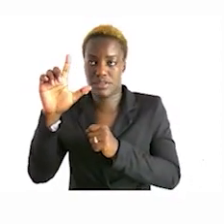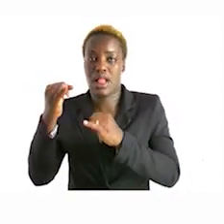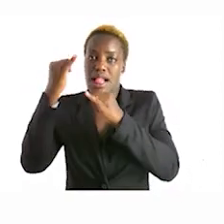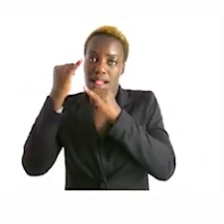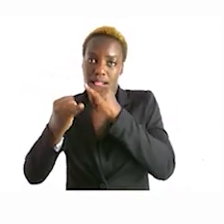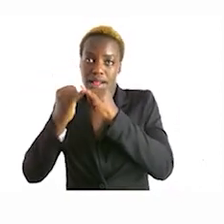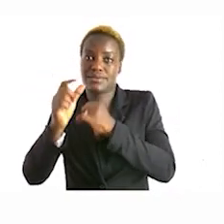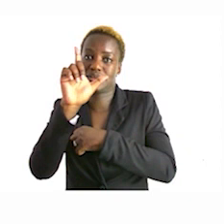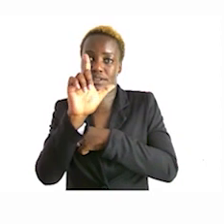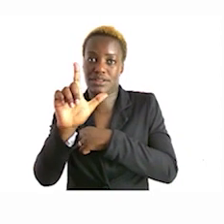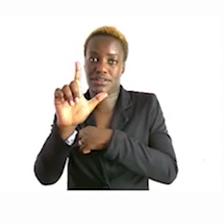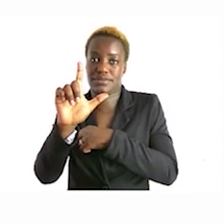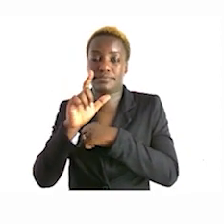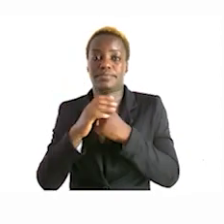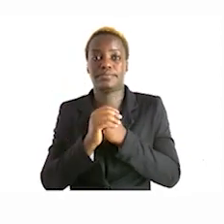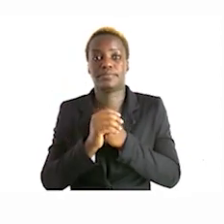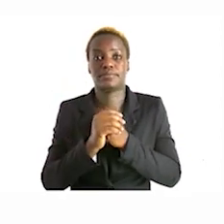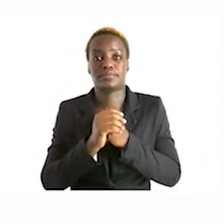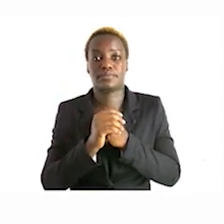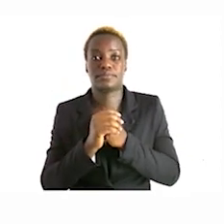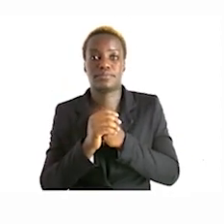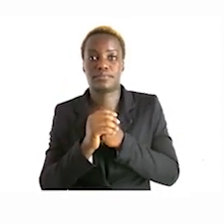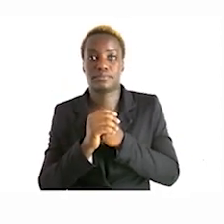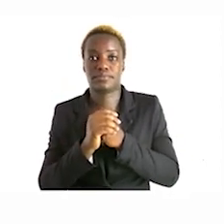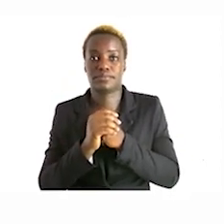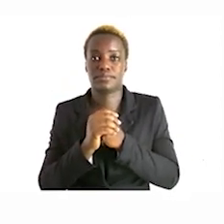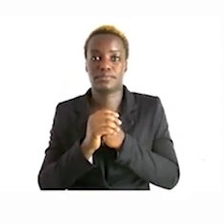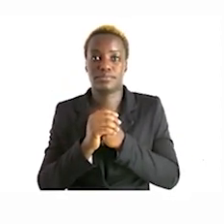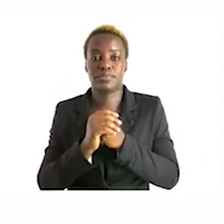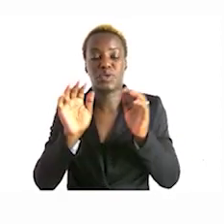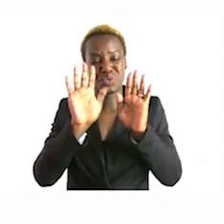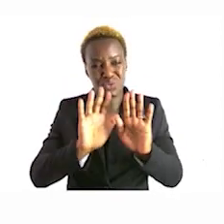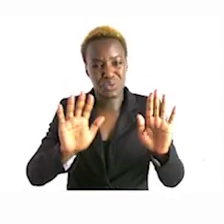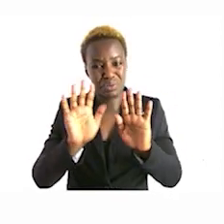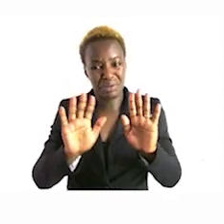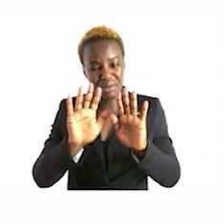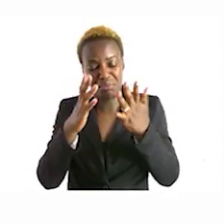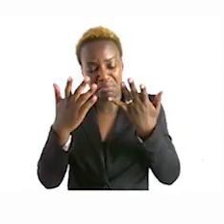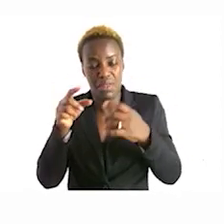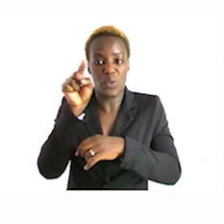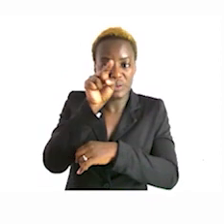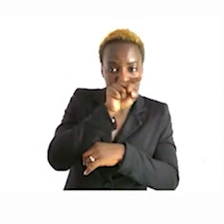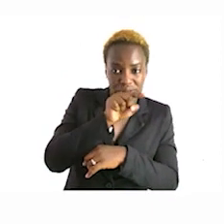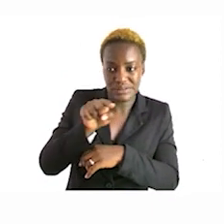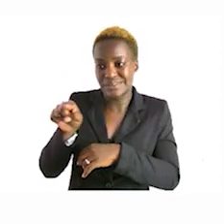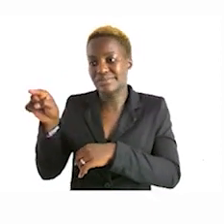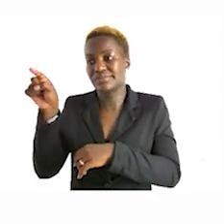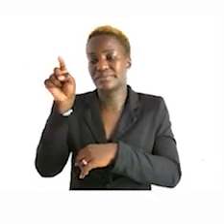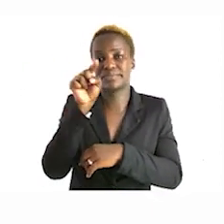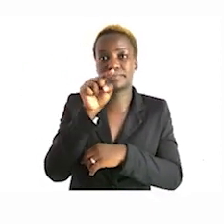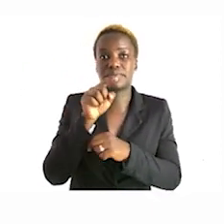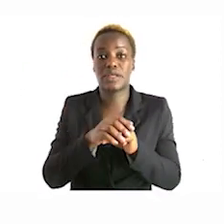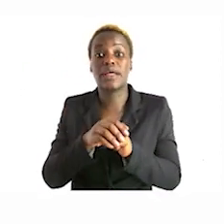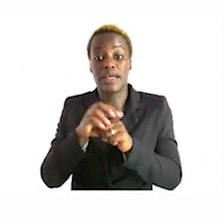shall. Okay? So you encircle it or you color it in, and when you find the word in the